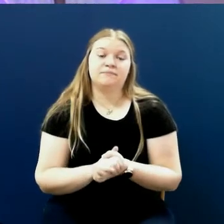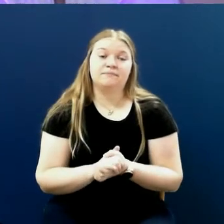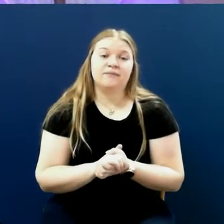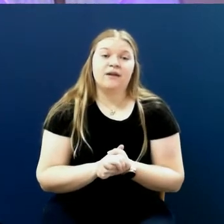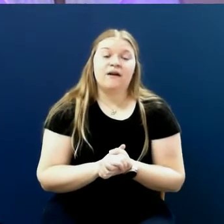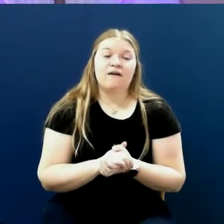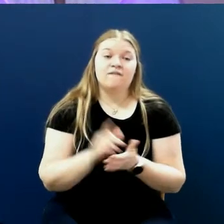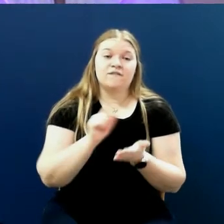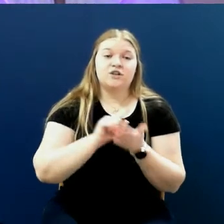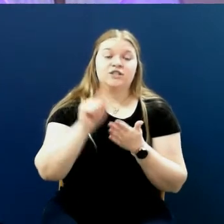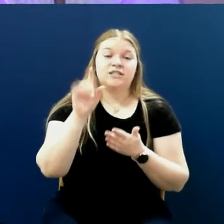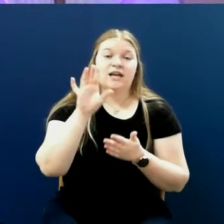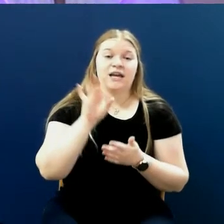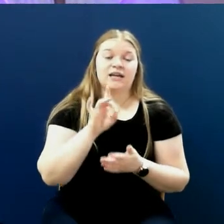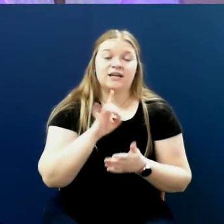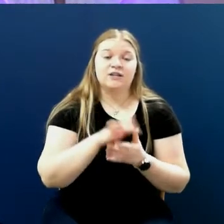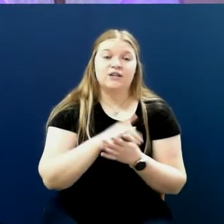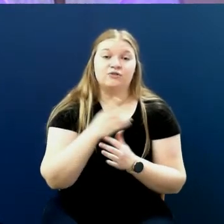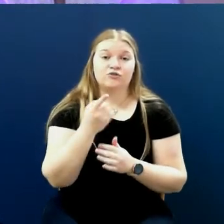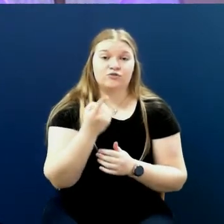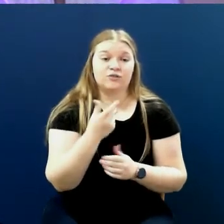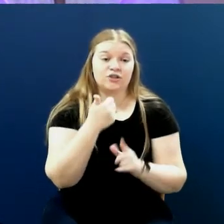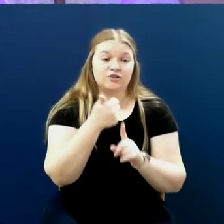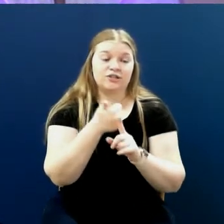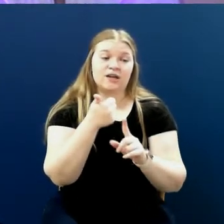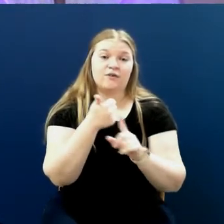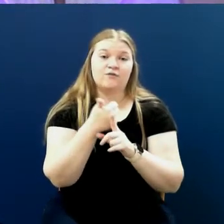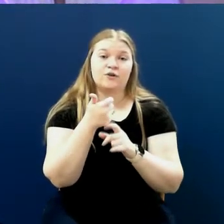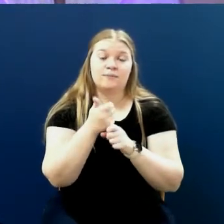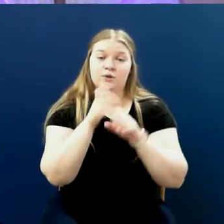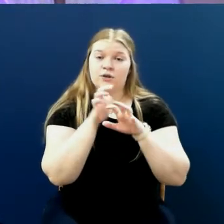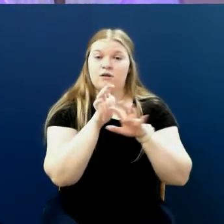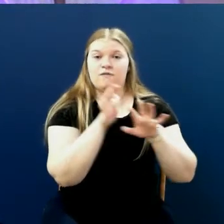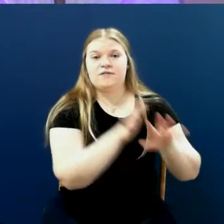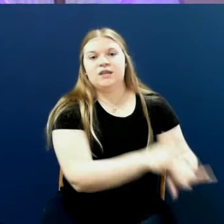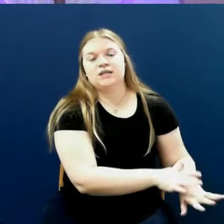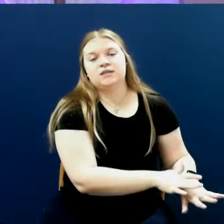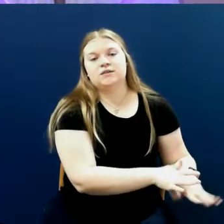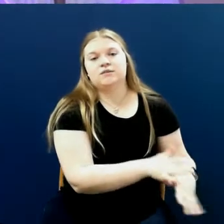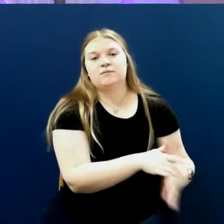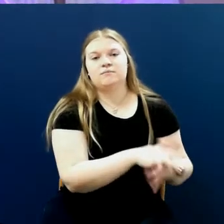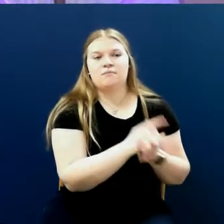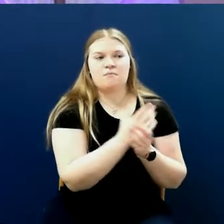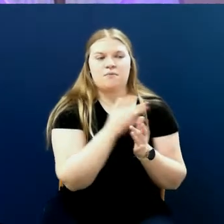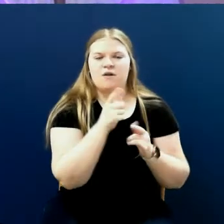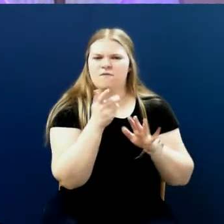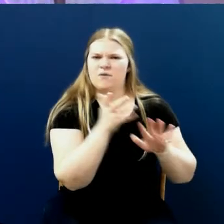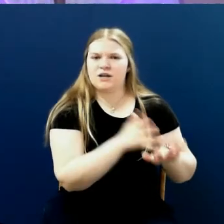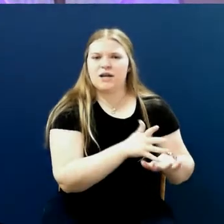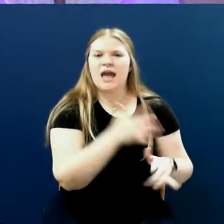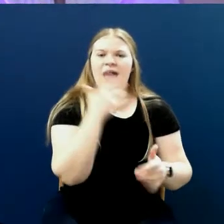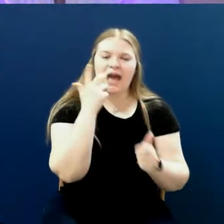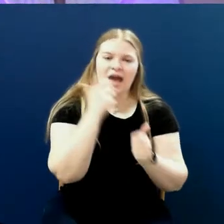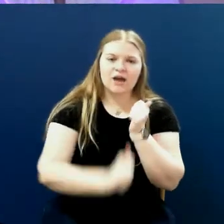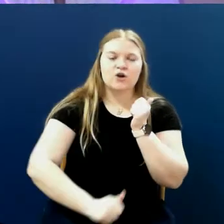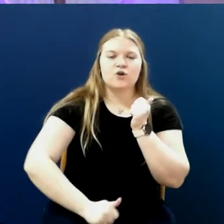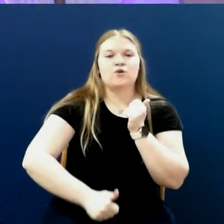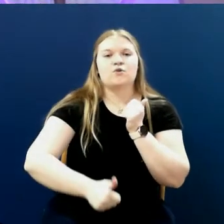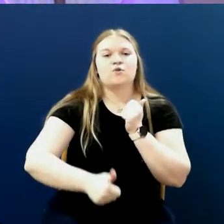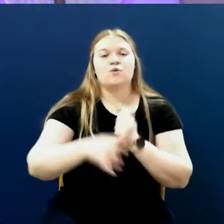Verse 8, but now you yourselves are to put off these. Put off what? Anger,